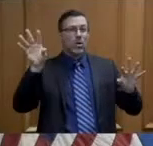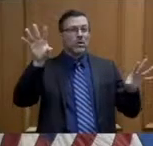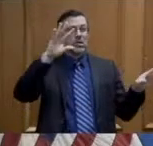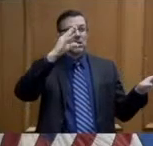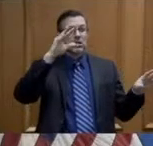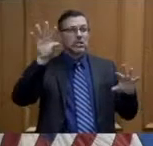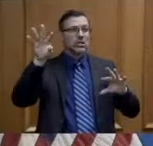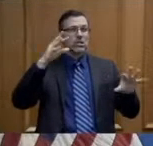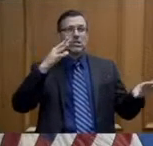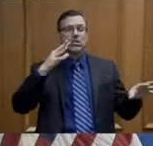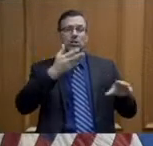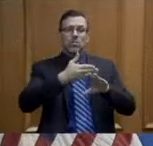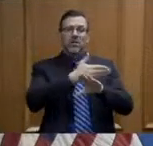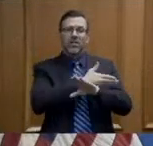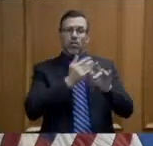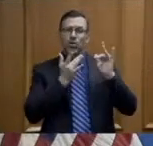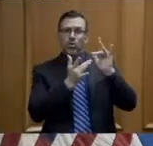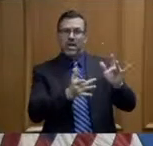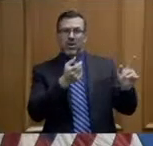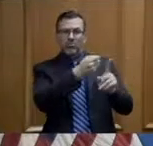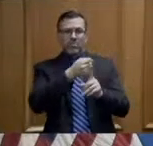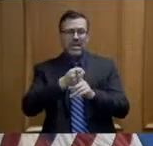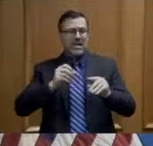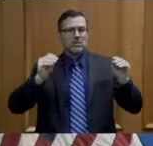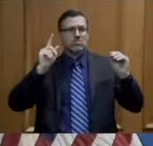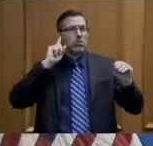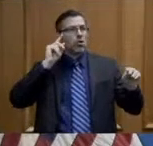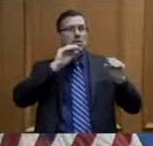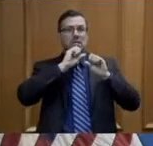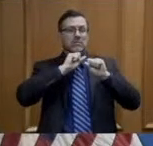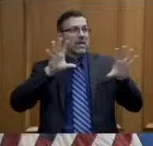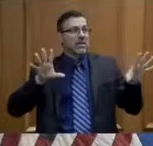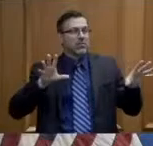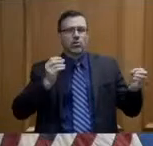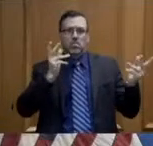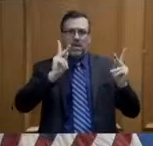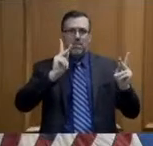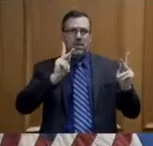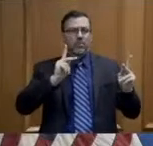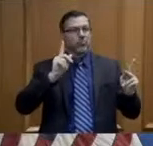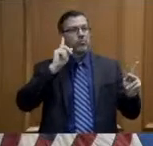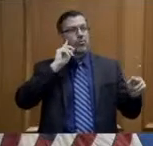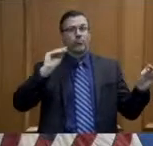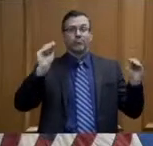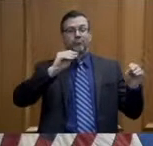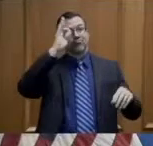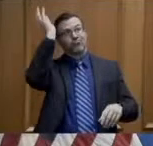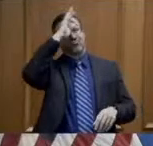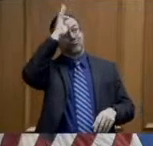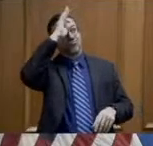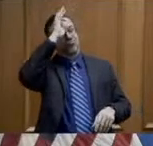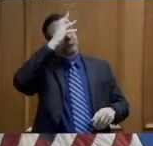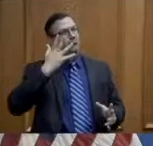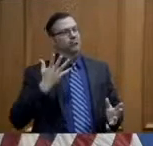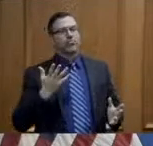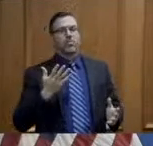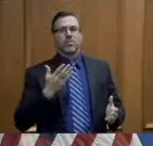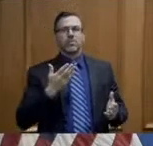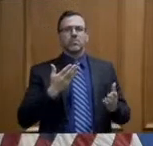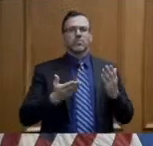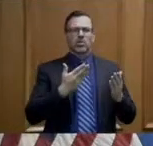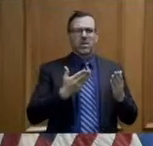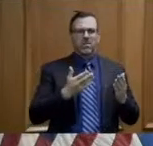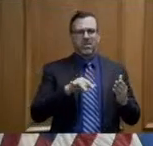the tornado alert, and so a lot of people were totally unaware of what was going on. And part of that, I guess, is an issue related to TVA,